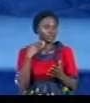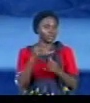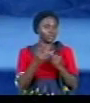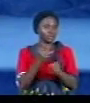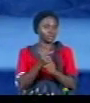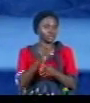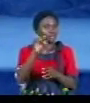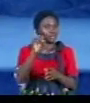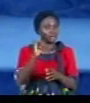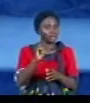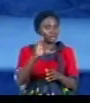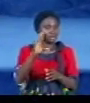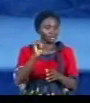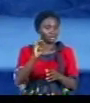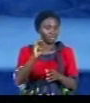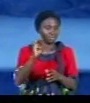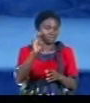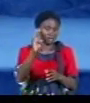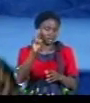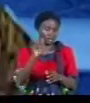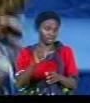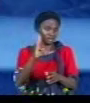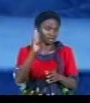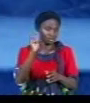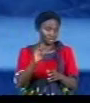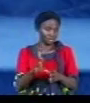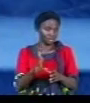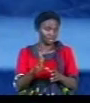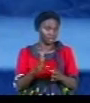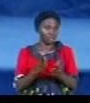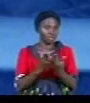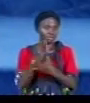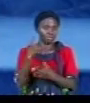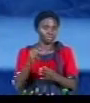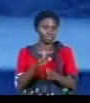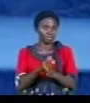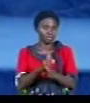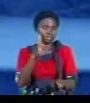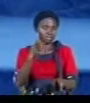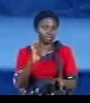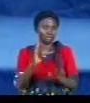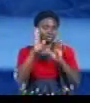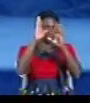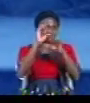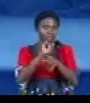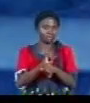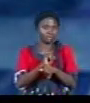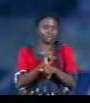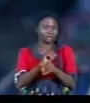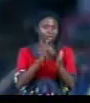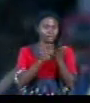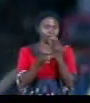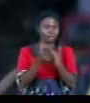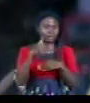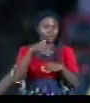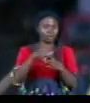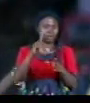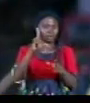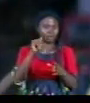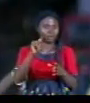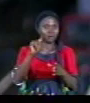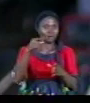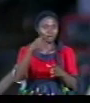the explosion of Miracle Crusade at Lagos, when our father in the Lord was praying,